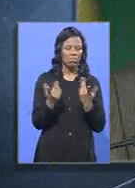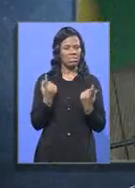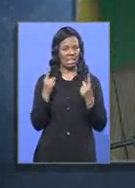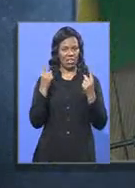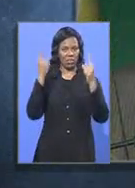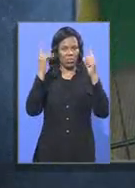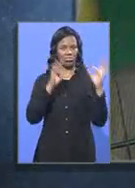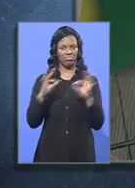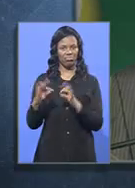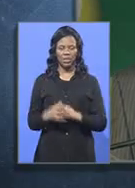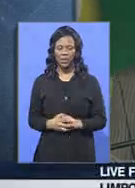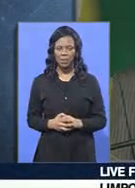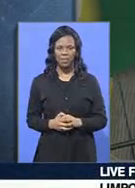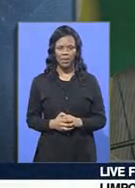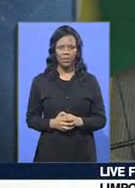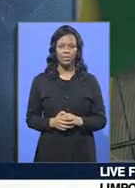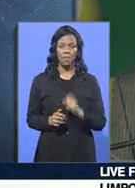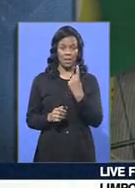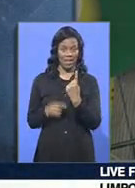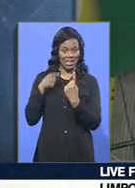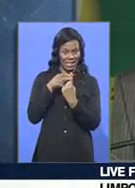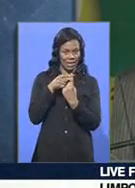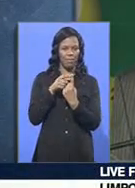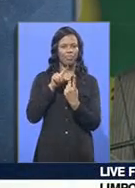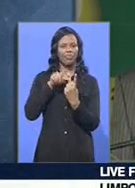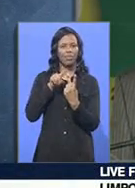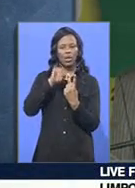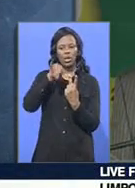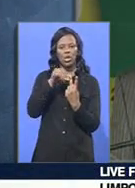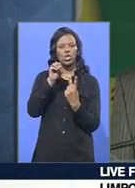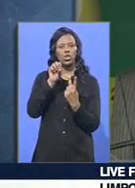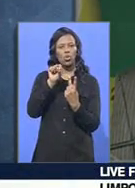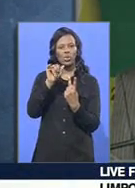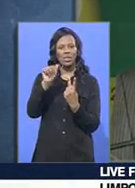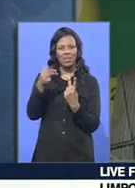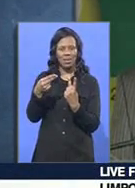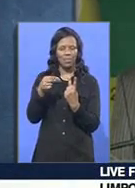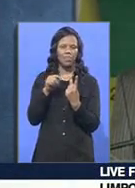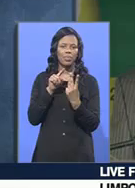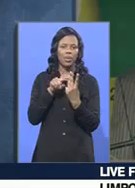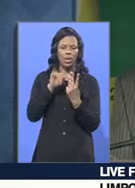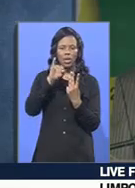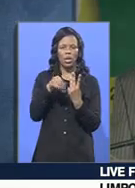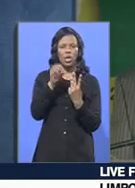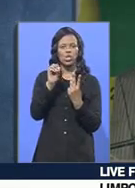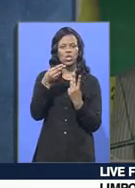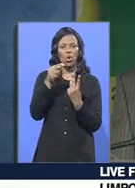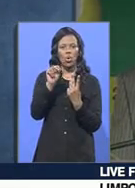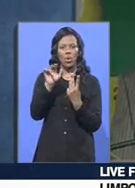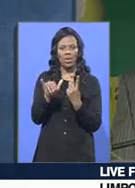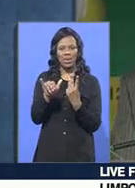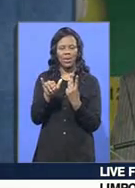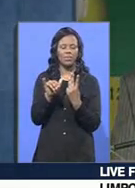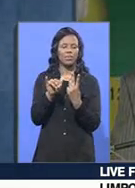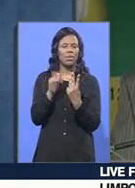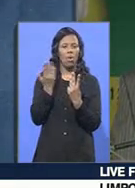He was able, assisted by Comrade Josiah Jele, Comrade Johnny Makatini,